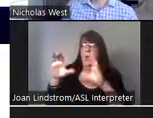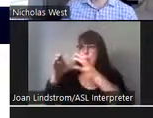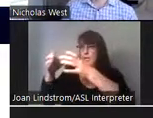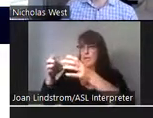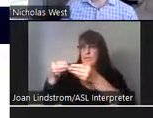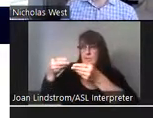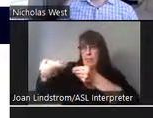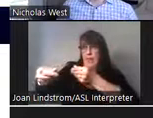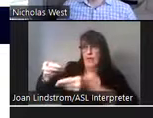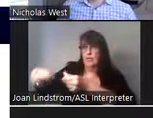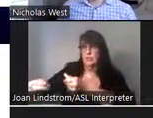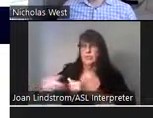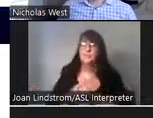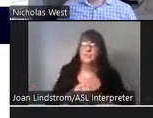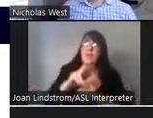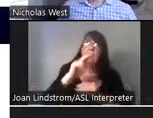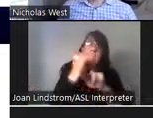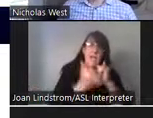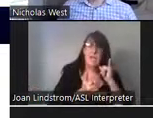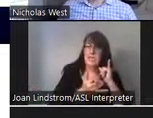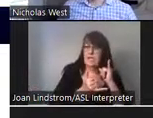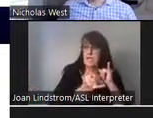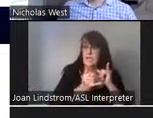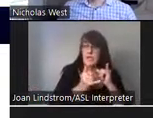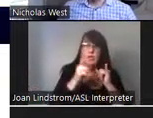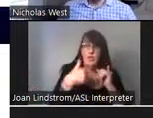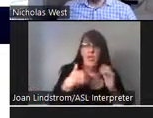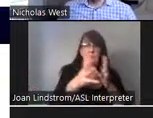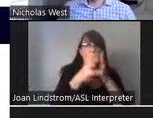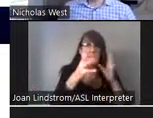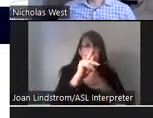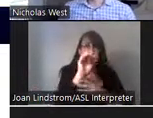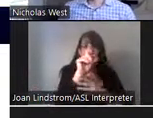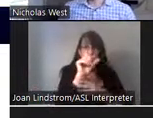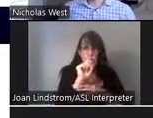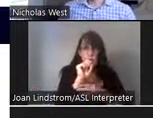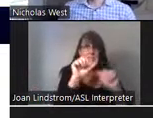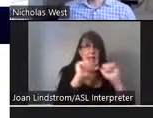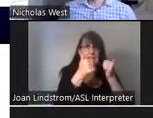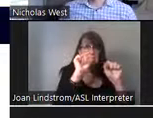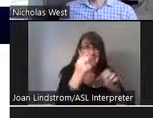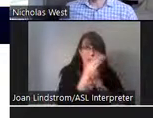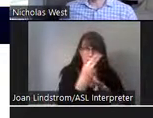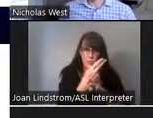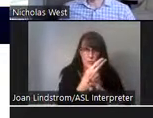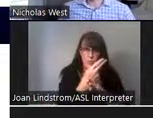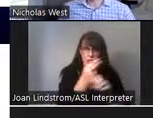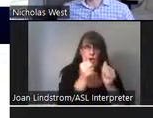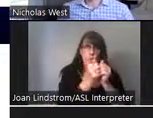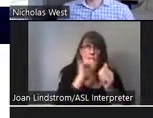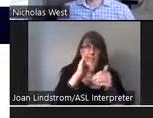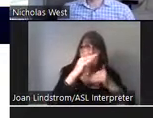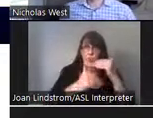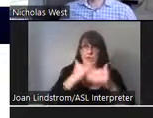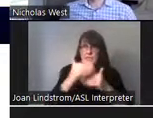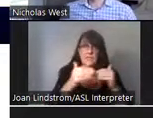suppliers. Finally, we have a bunch of tools that agencies can use in the procurement process.